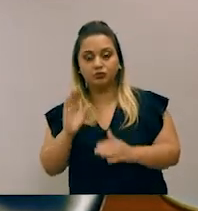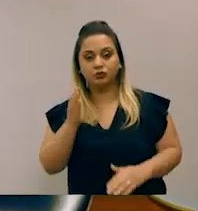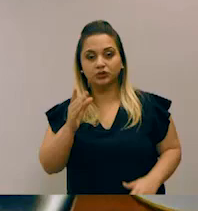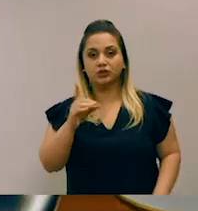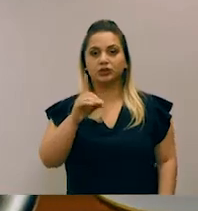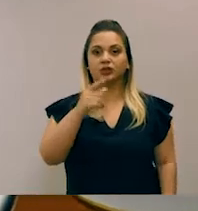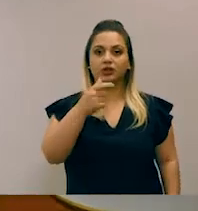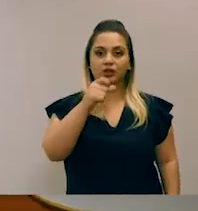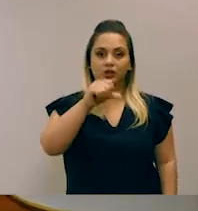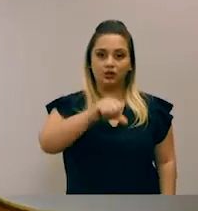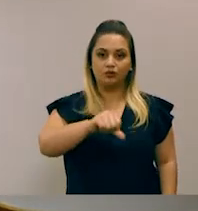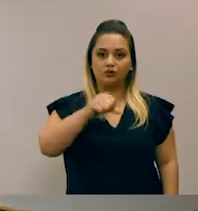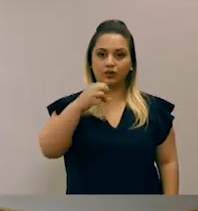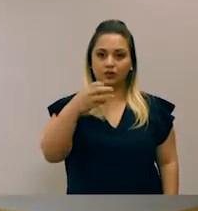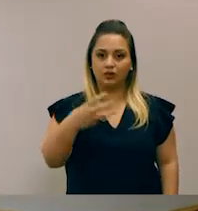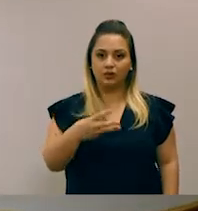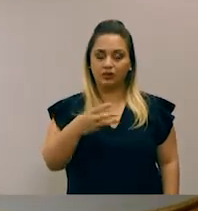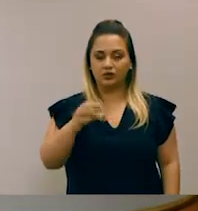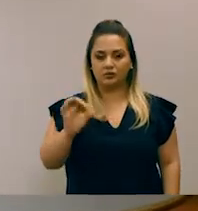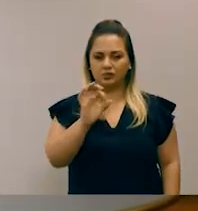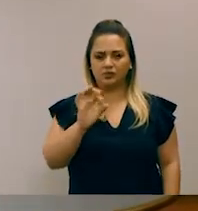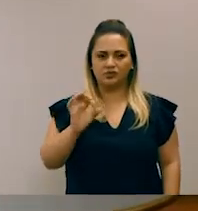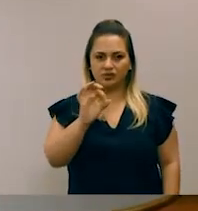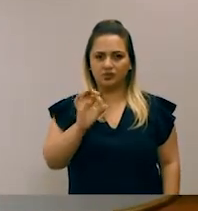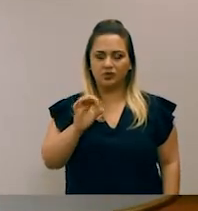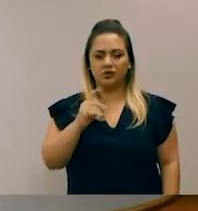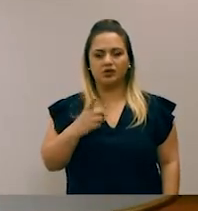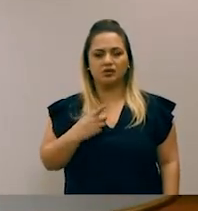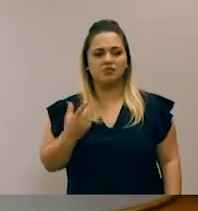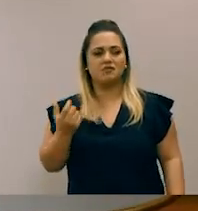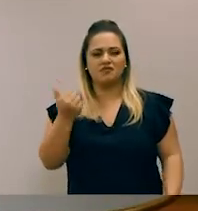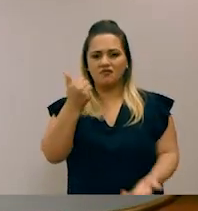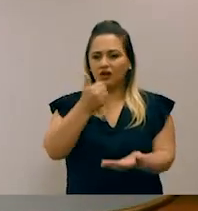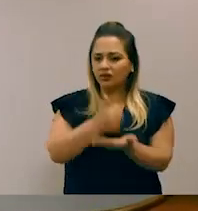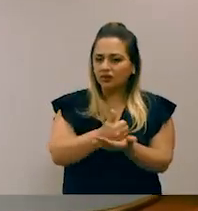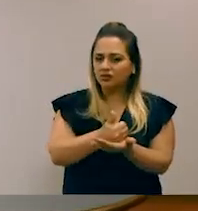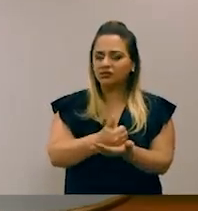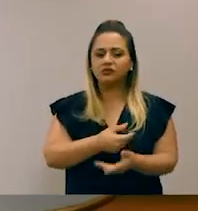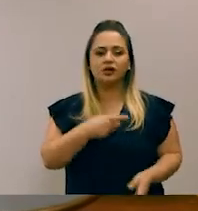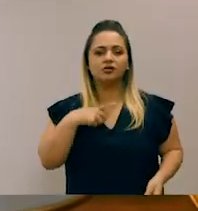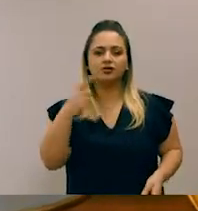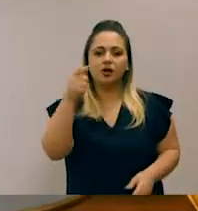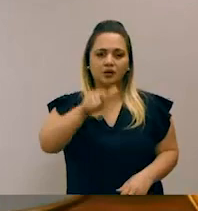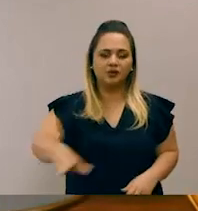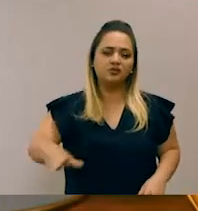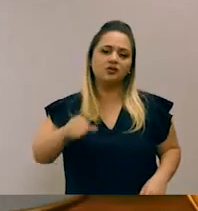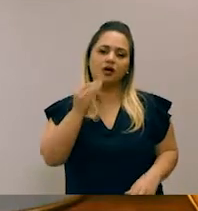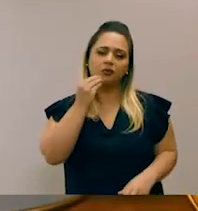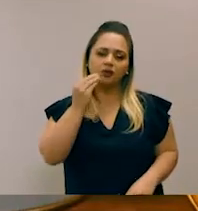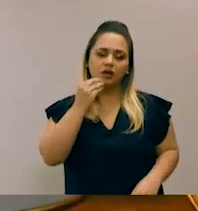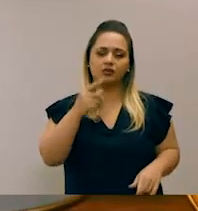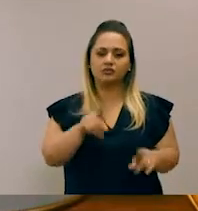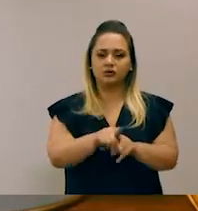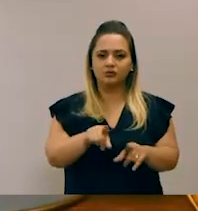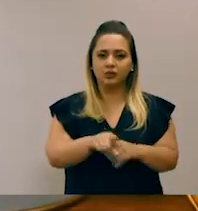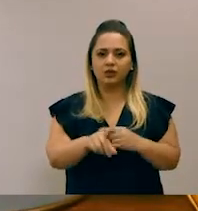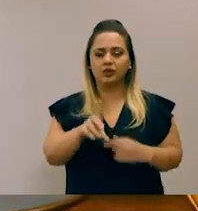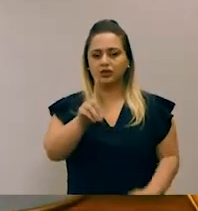91.3 with standard deviation of 0.3, with test separation, with cross